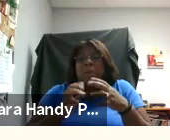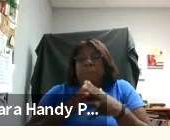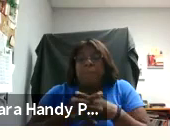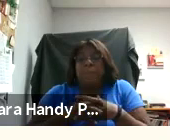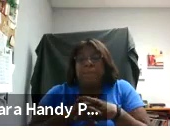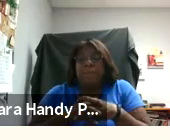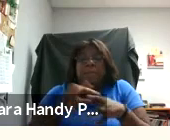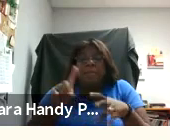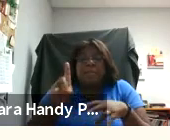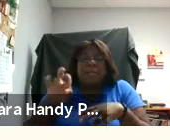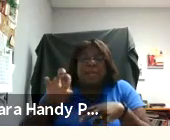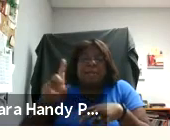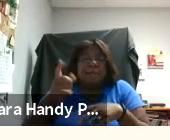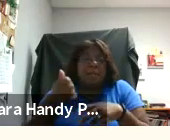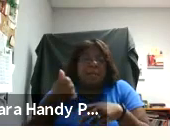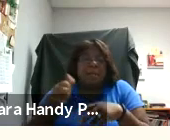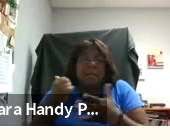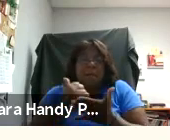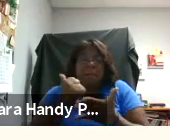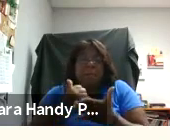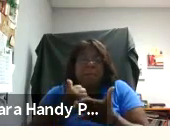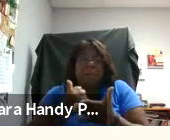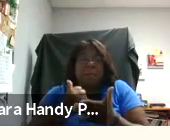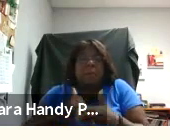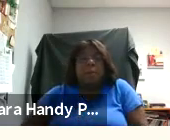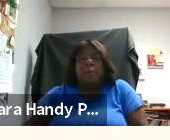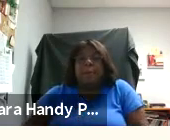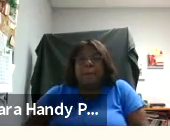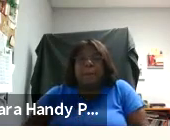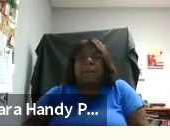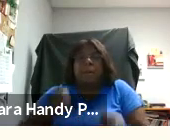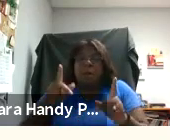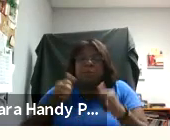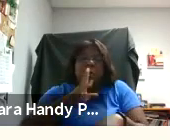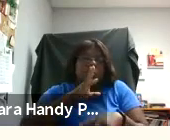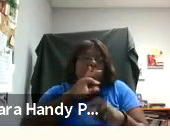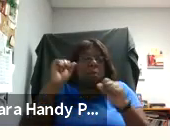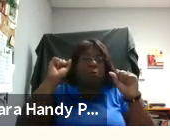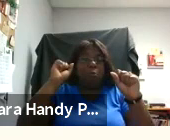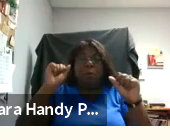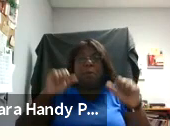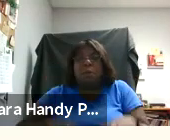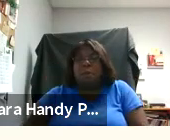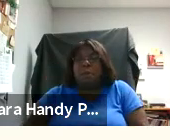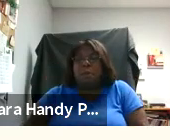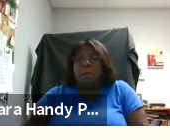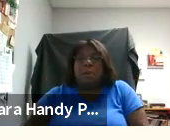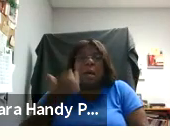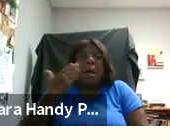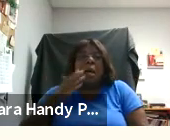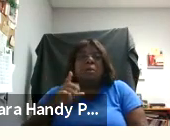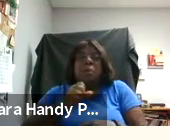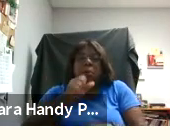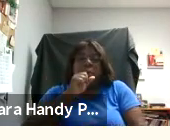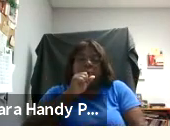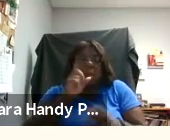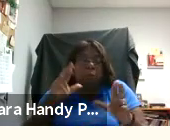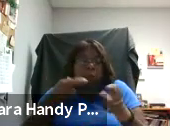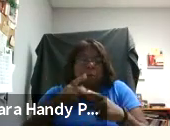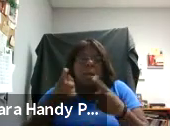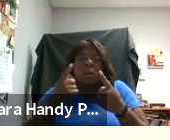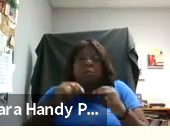David, any help on there? Okay, I'll try and talk louder. I don't even know where the mics are in the room, but I'll try and talk